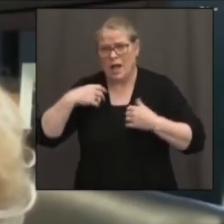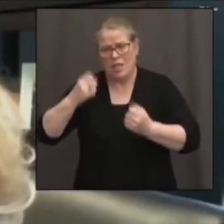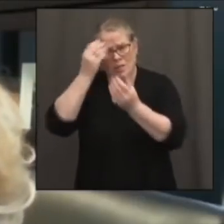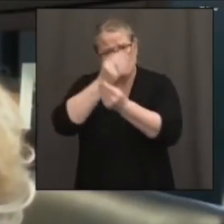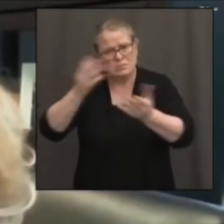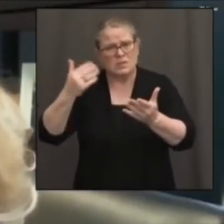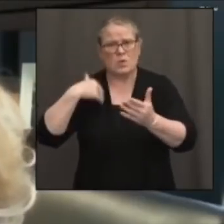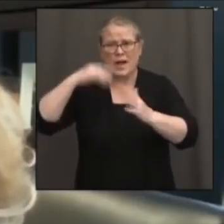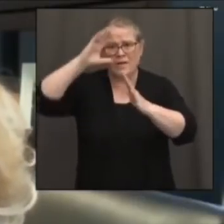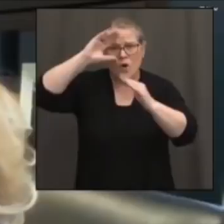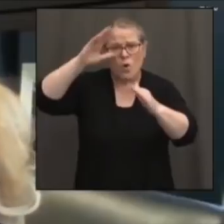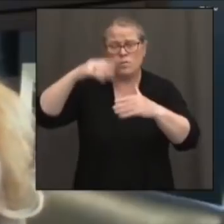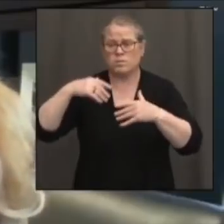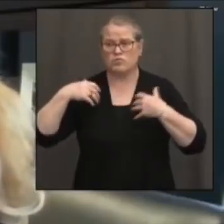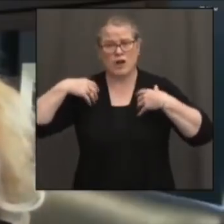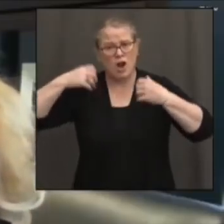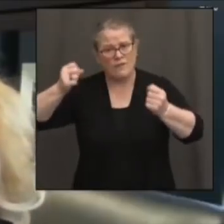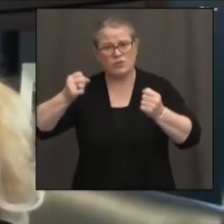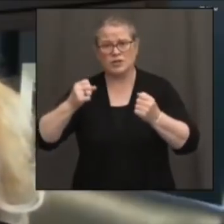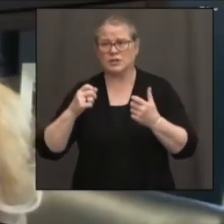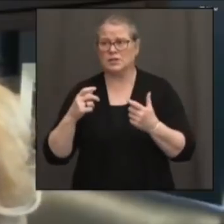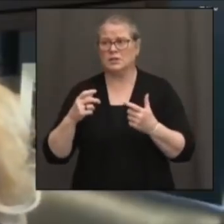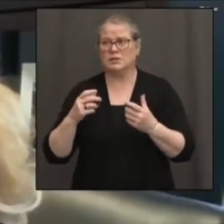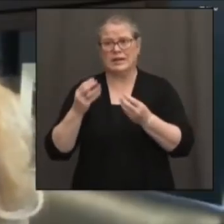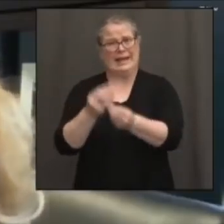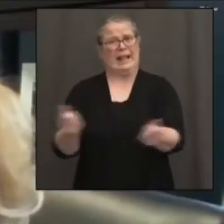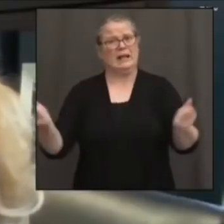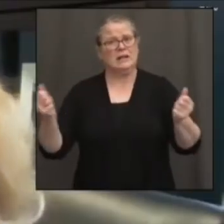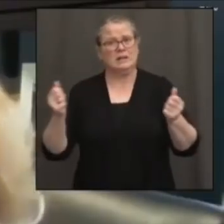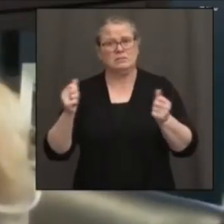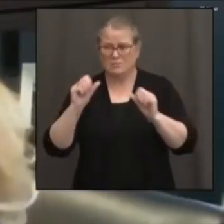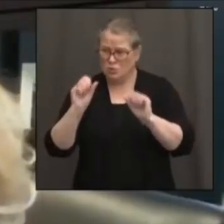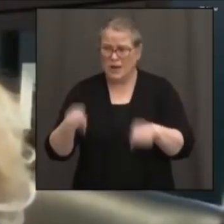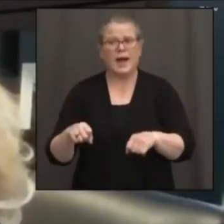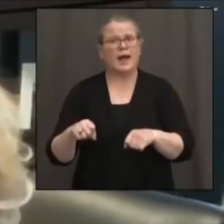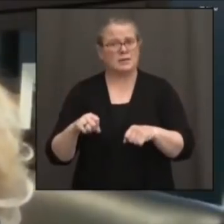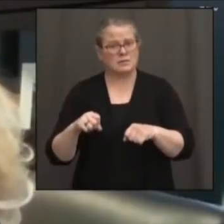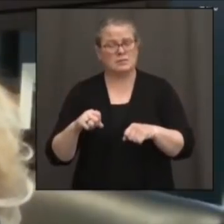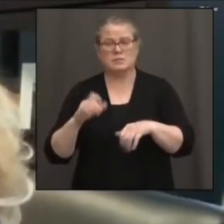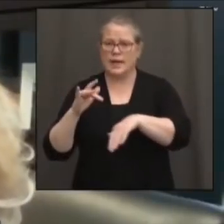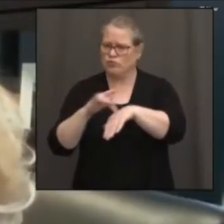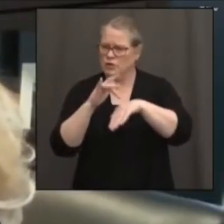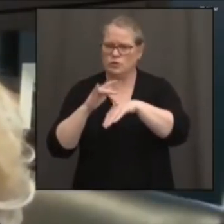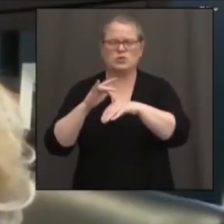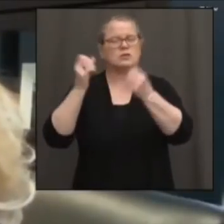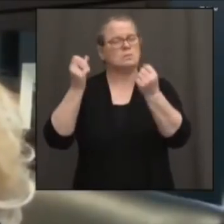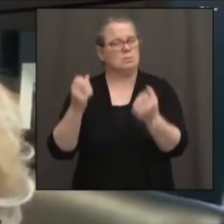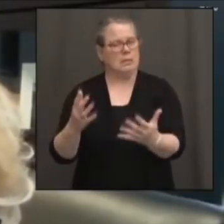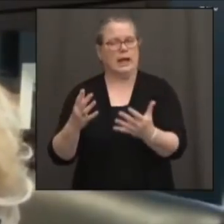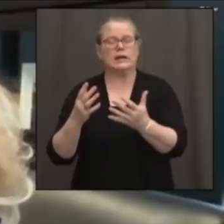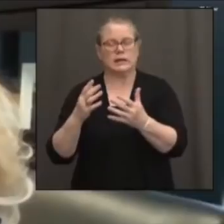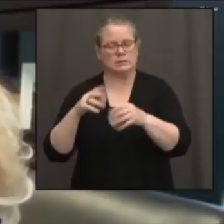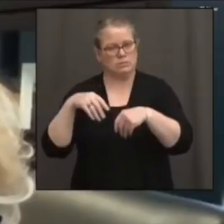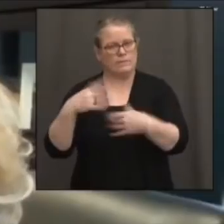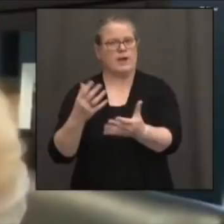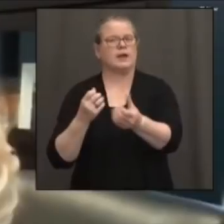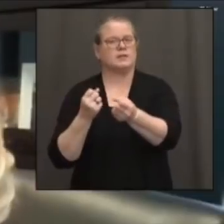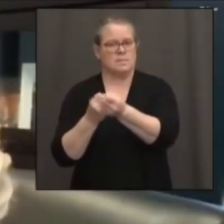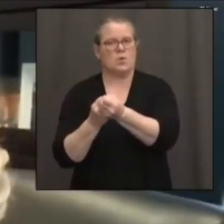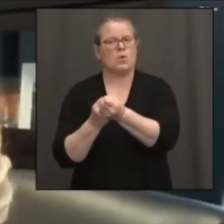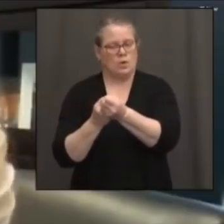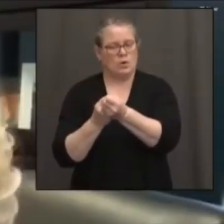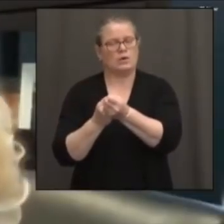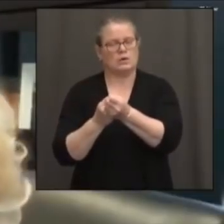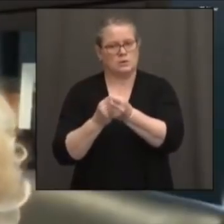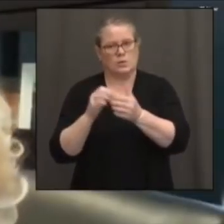healing out there for everyone. And, there's lots of resources that we can help direct people to. Then they need